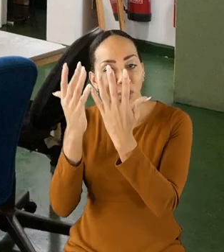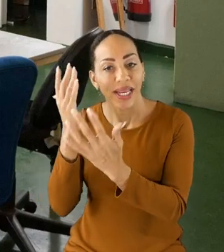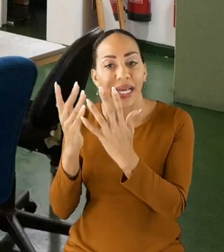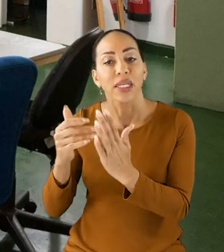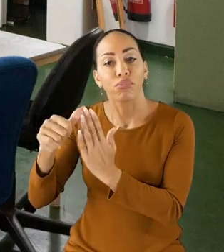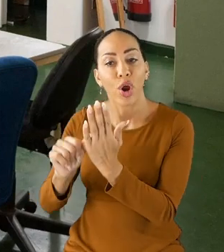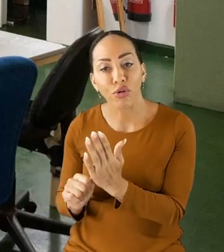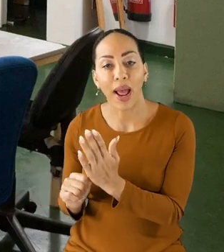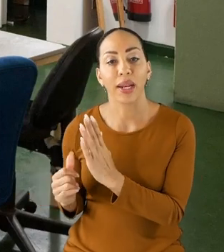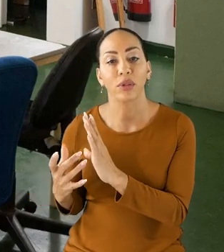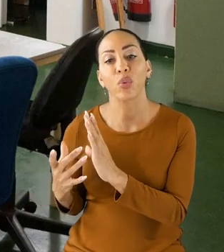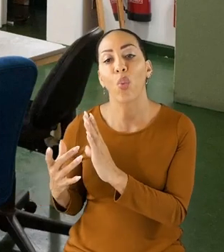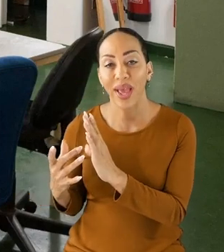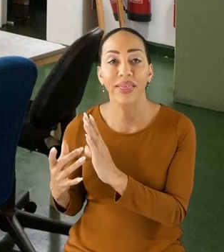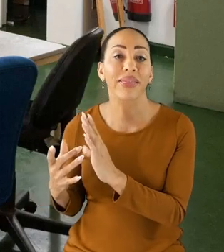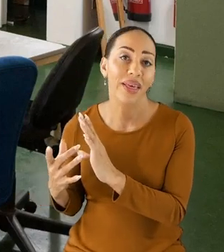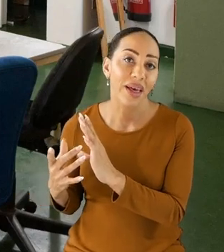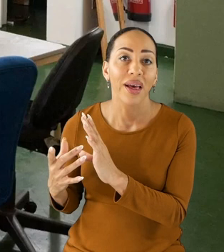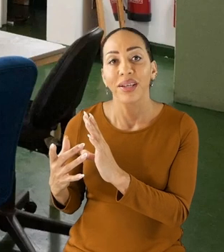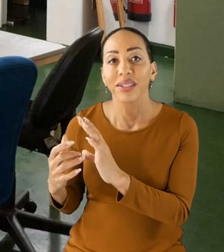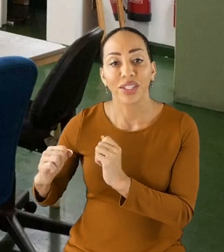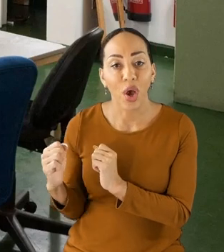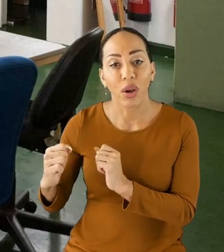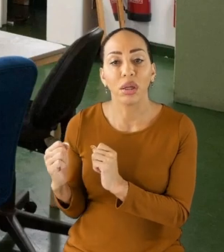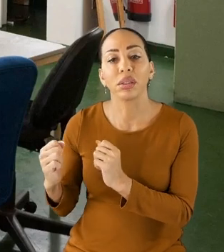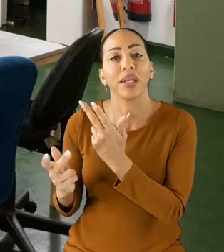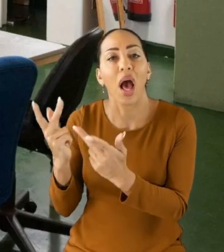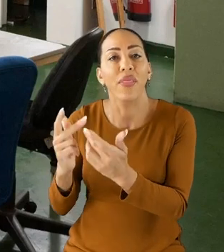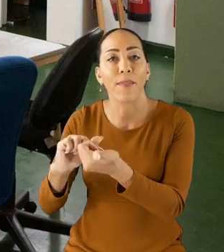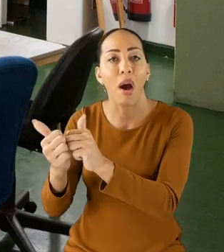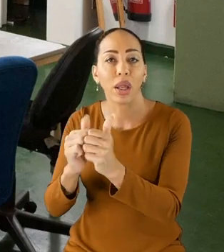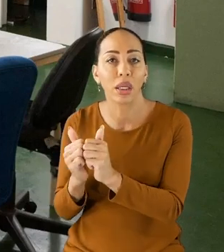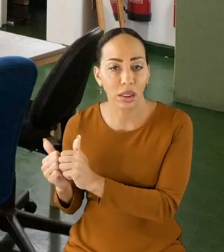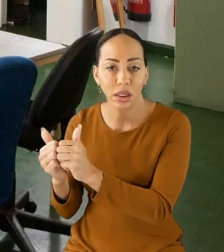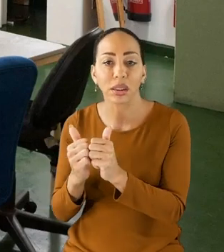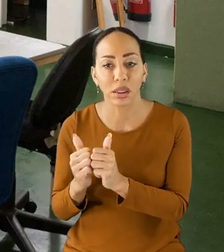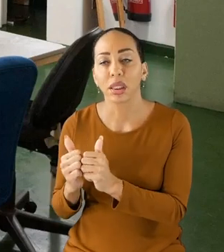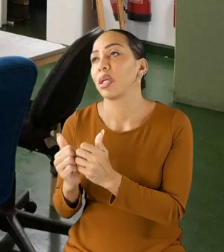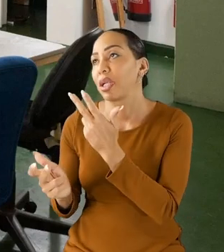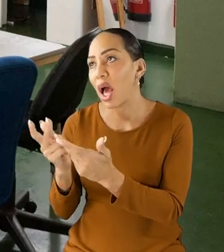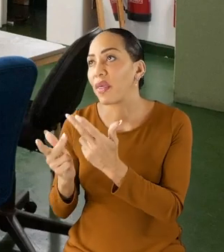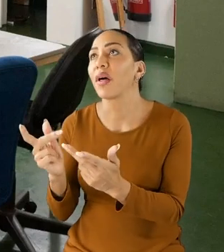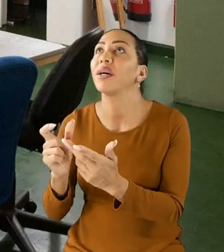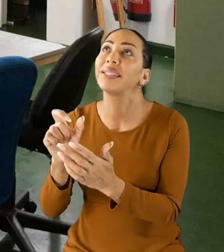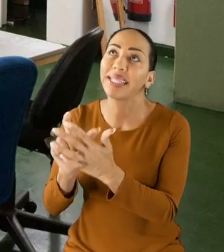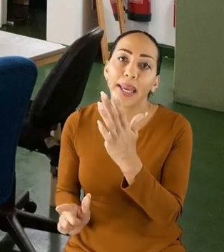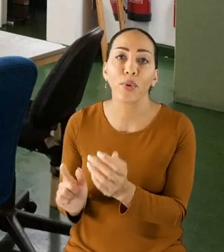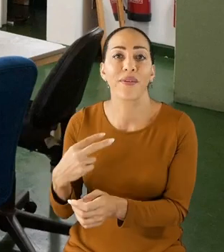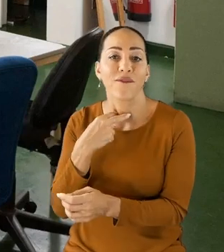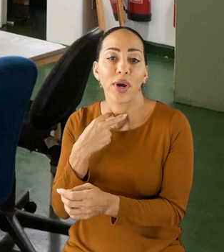Scotland in partnership with The Skinny, and some other partners to develop